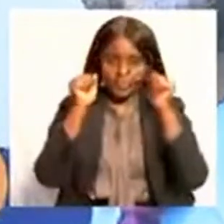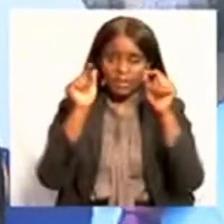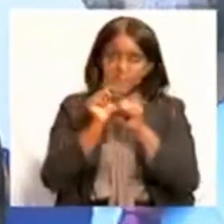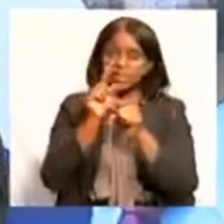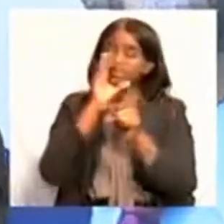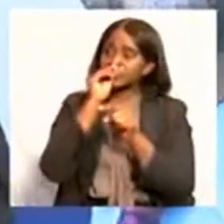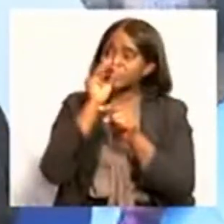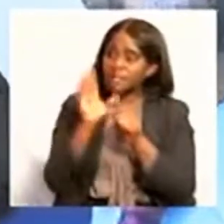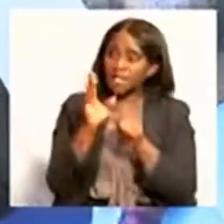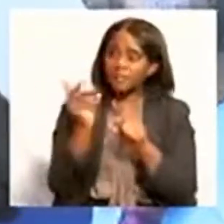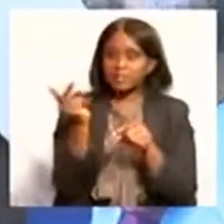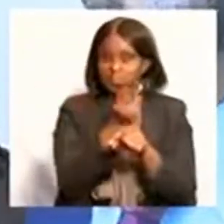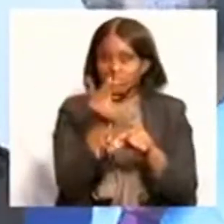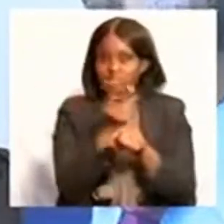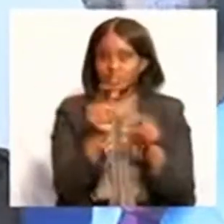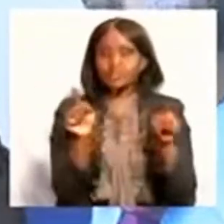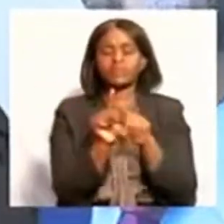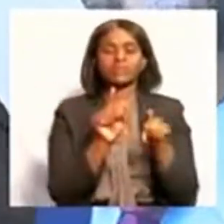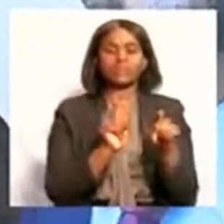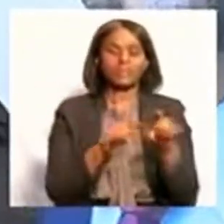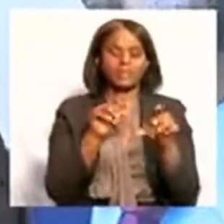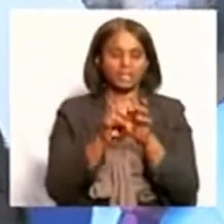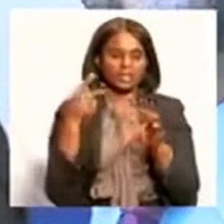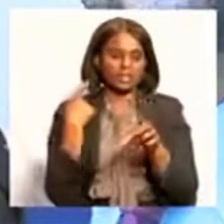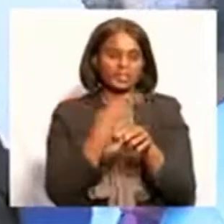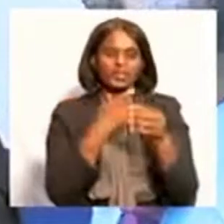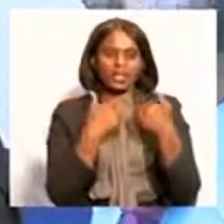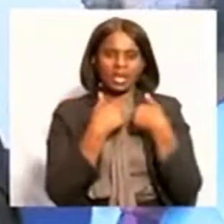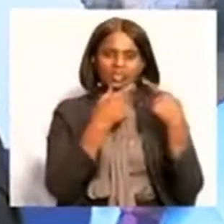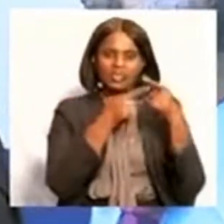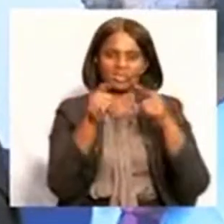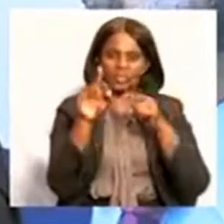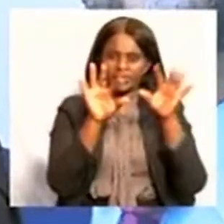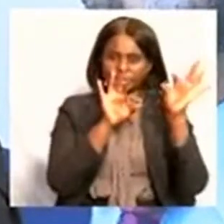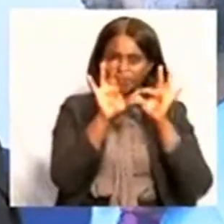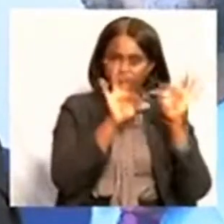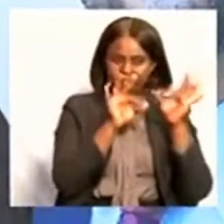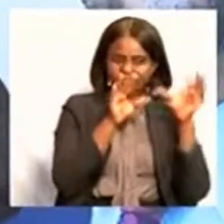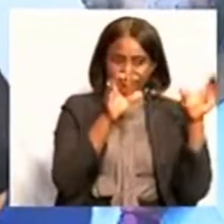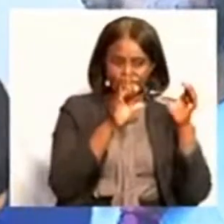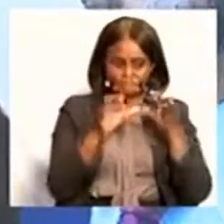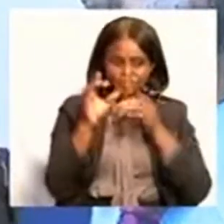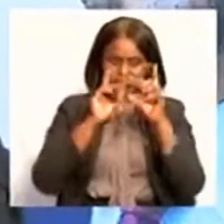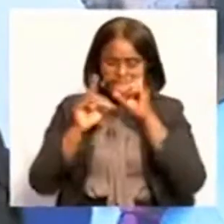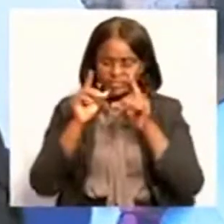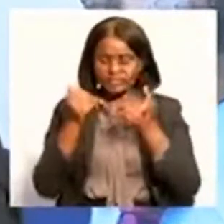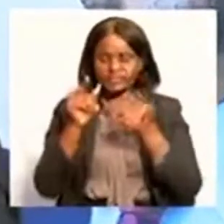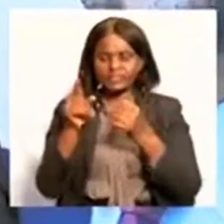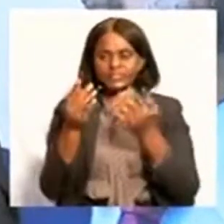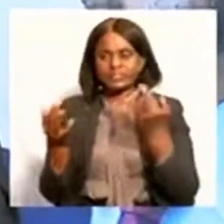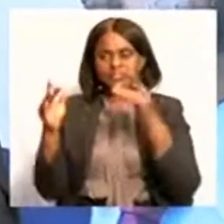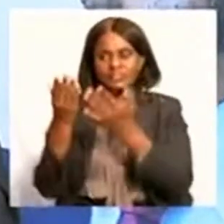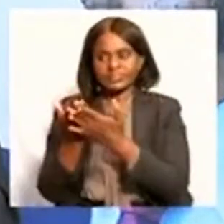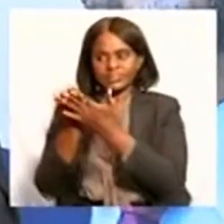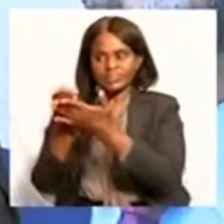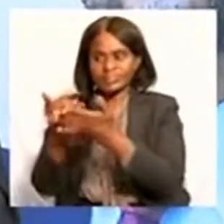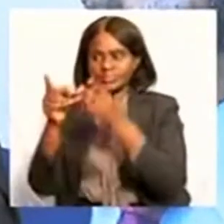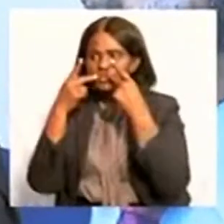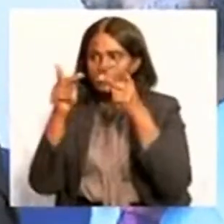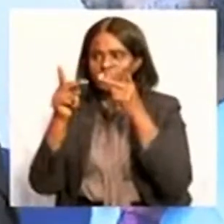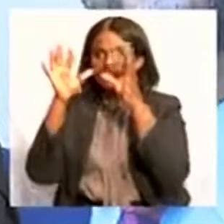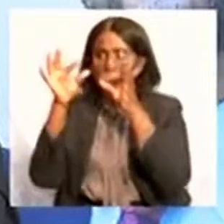Speaker simultaneously. Then in Parliament, there are different select committees that deliberate on those reports. So the main report, you have what is known as the Public Accounts